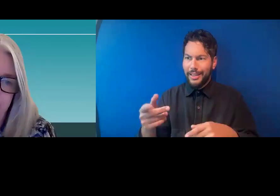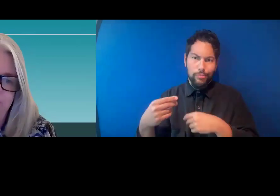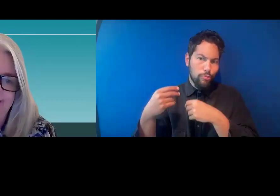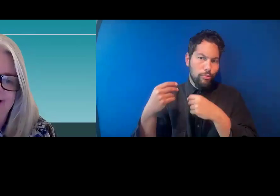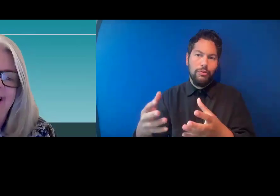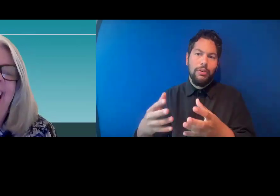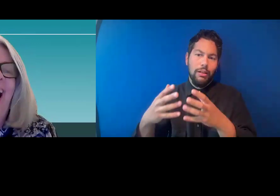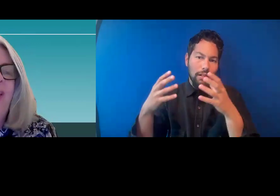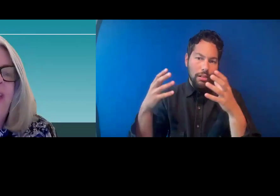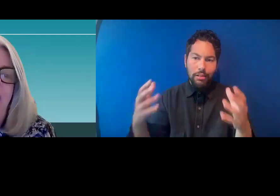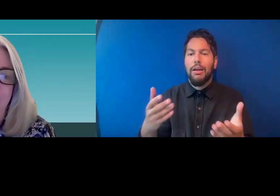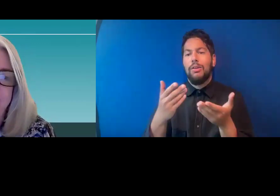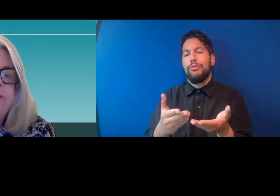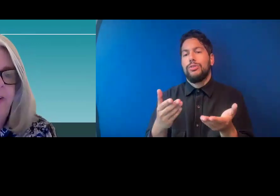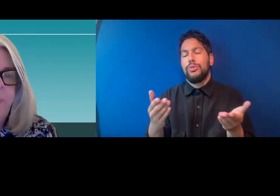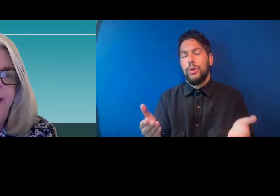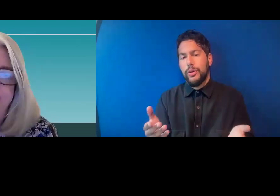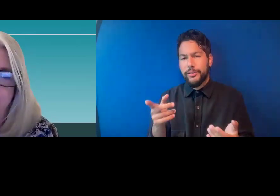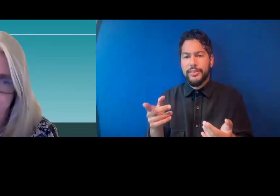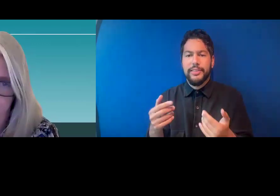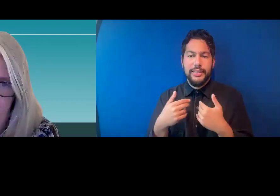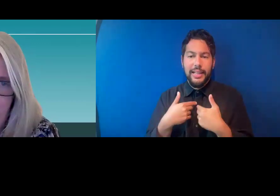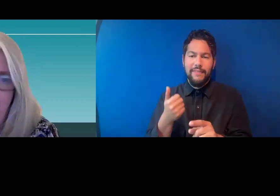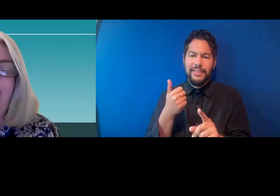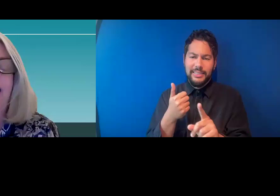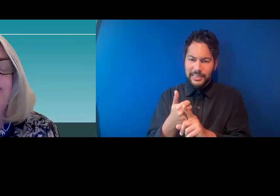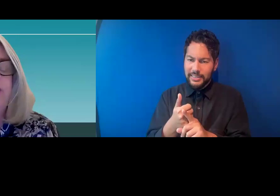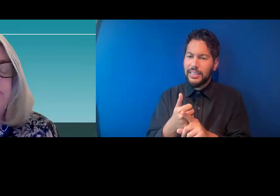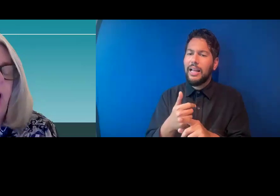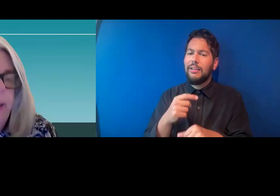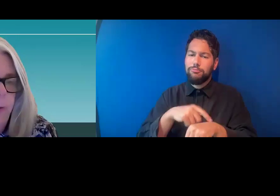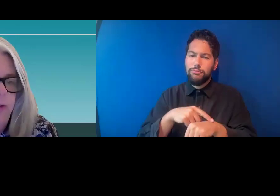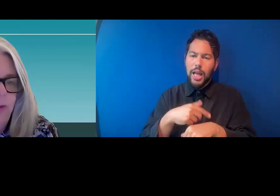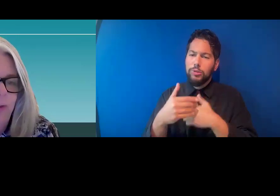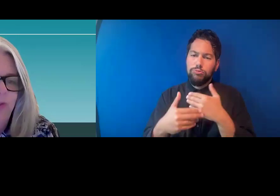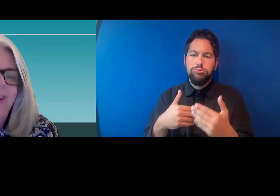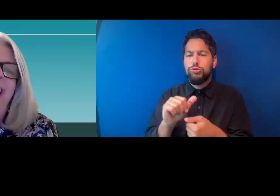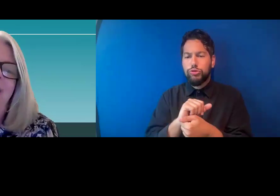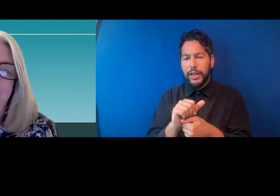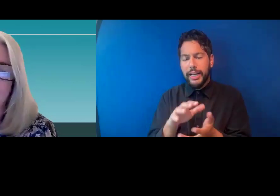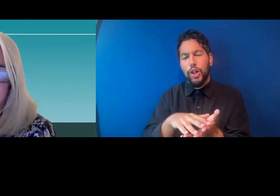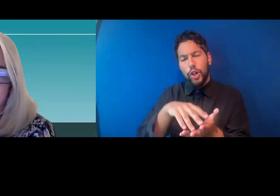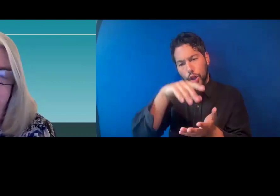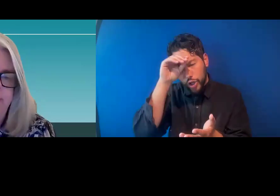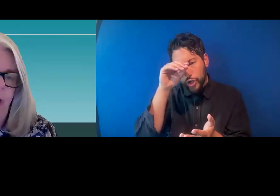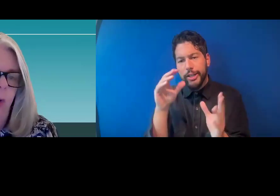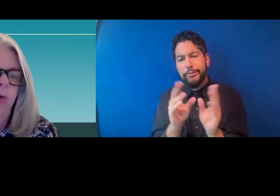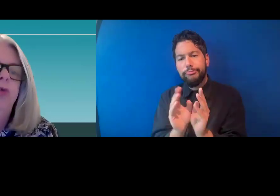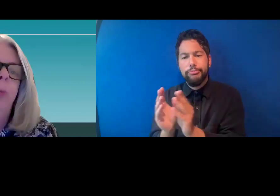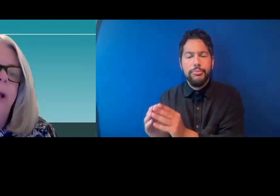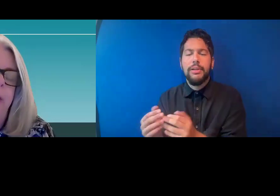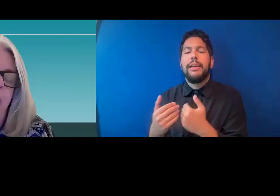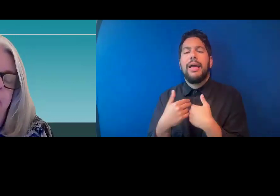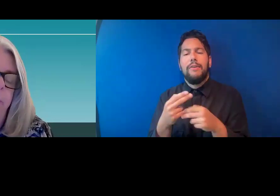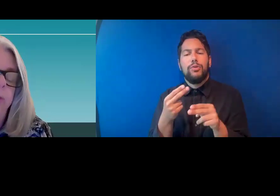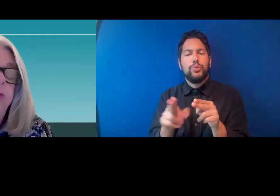of resources. They have self-paced training, learning modules. They are short